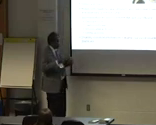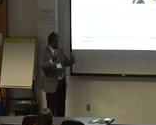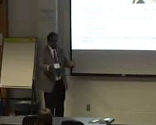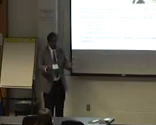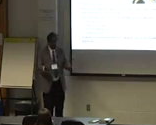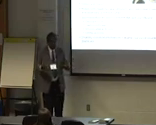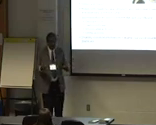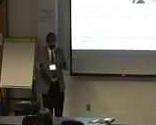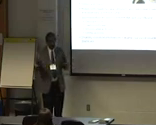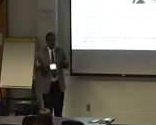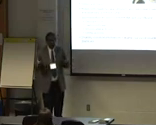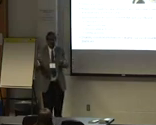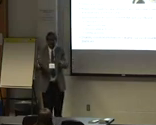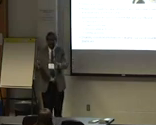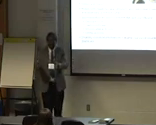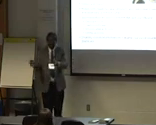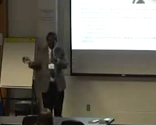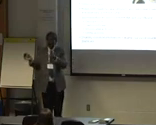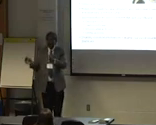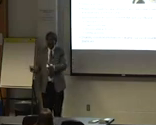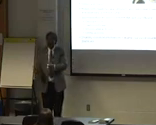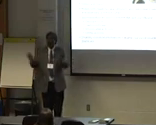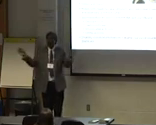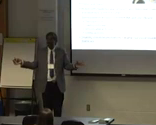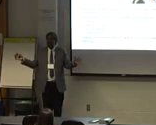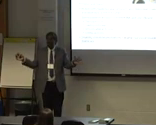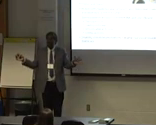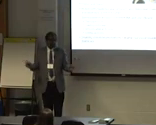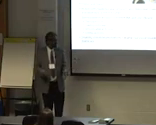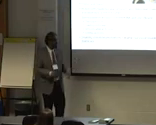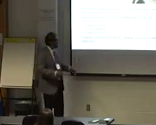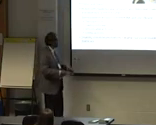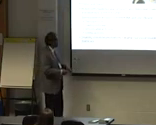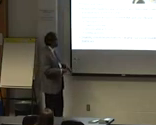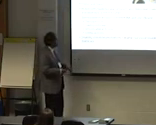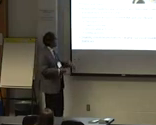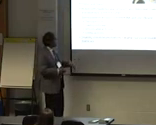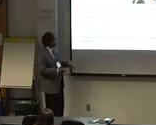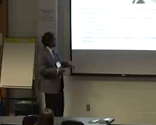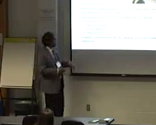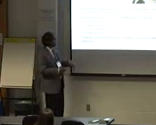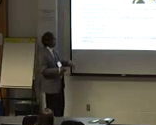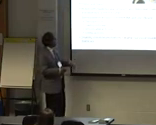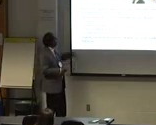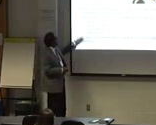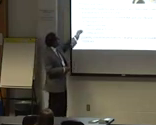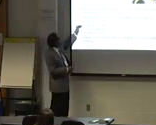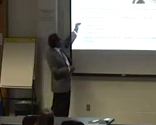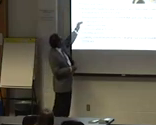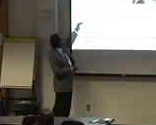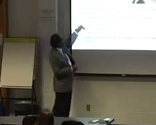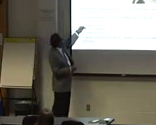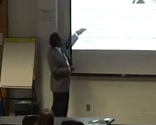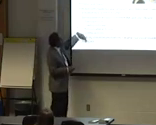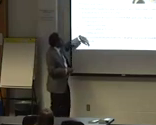the things that people came across that said, hey, this worked really well. We want to see that replicated in other places. And we kind of